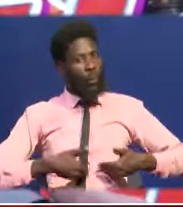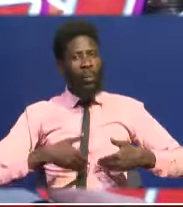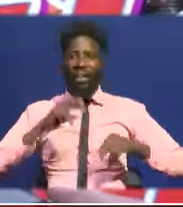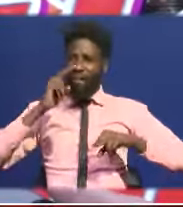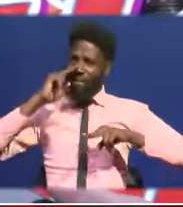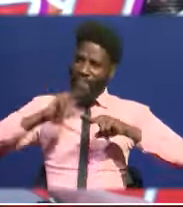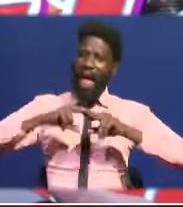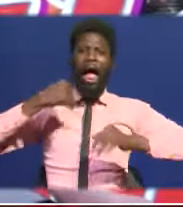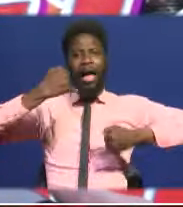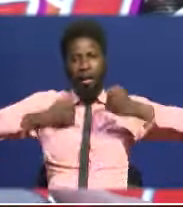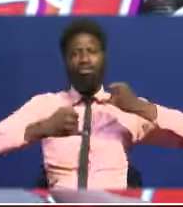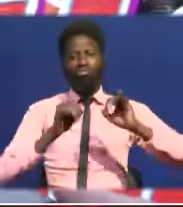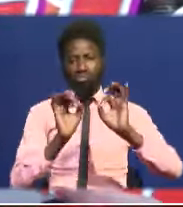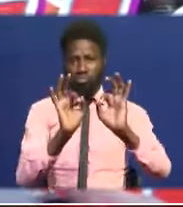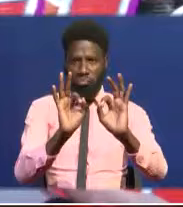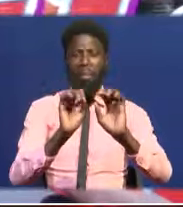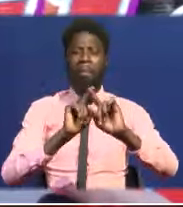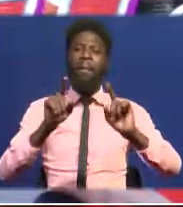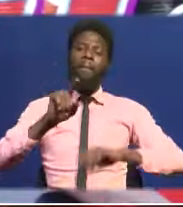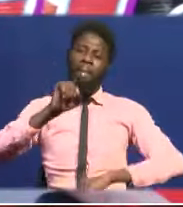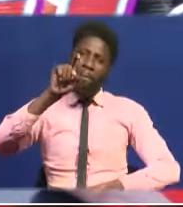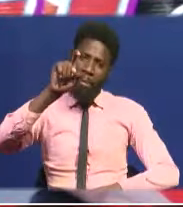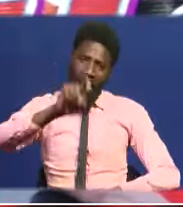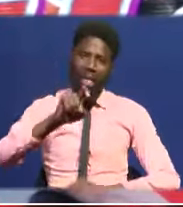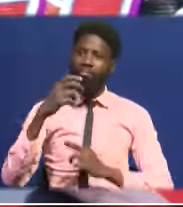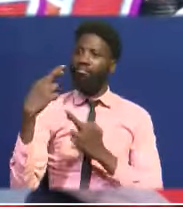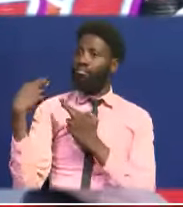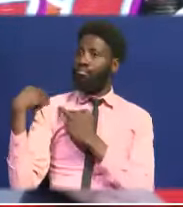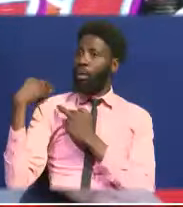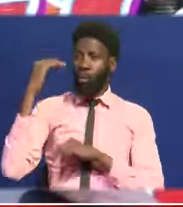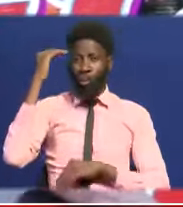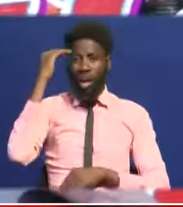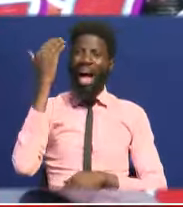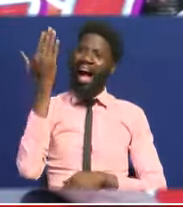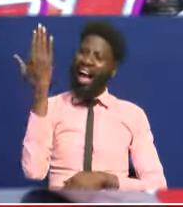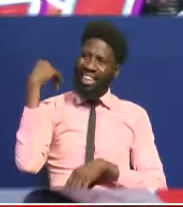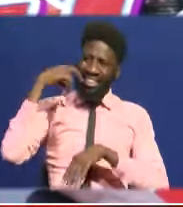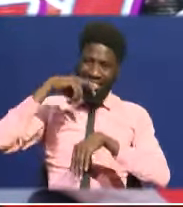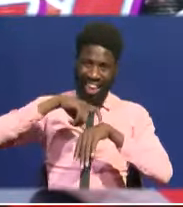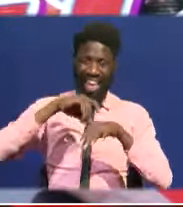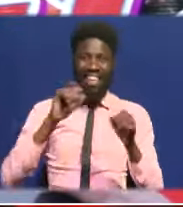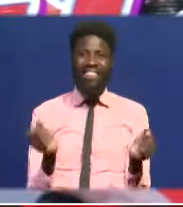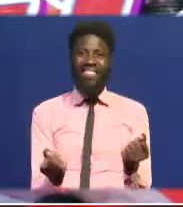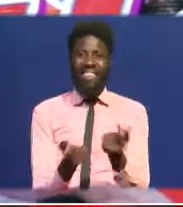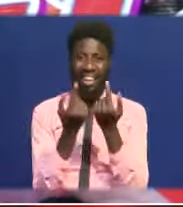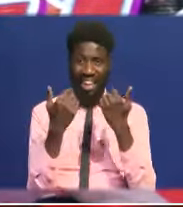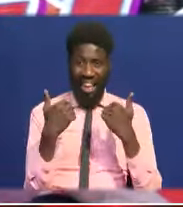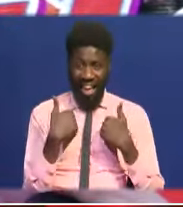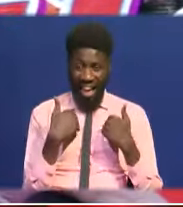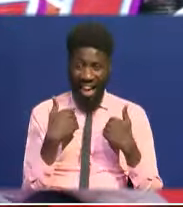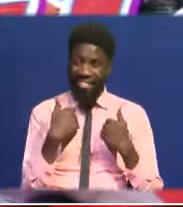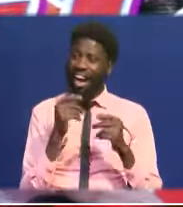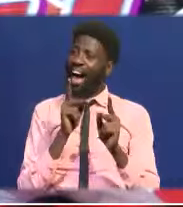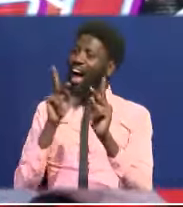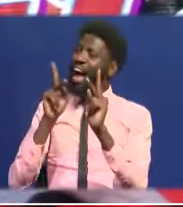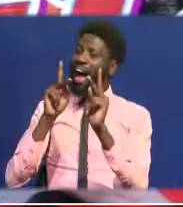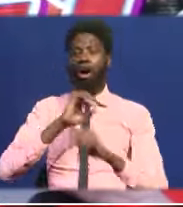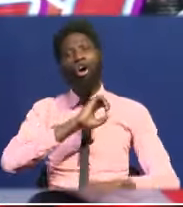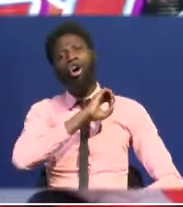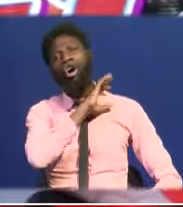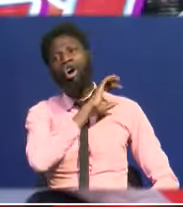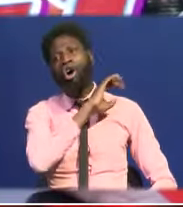is responsible. We are aware that the last time we had this event, there was a lot of outcry everywhere because